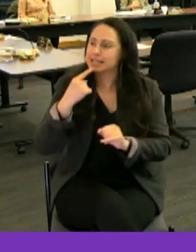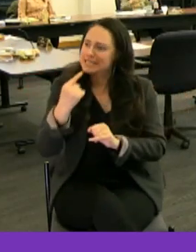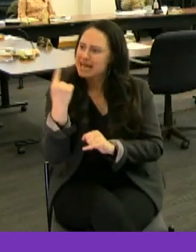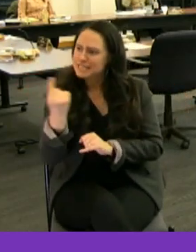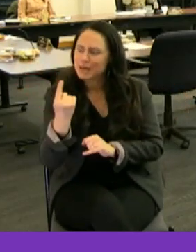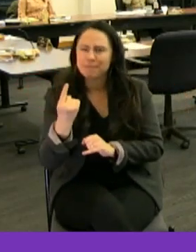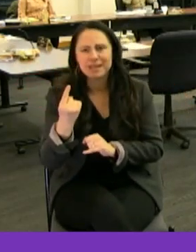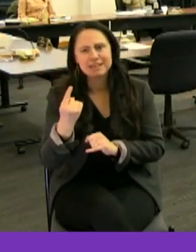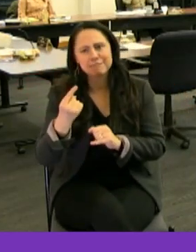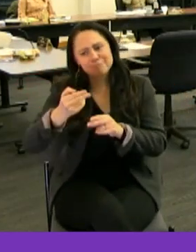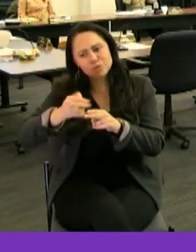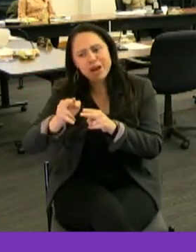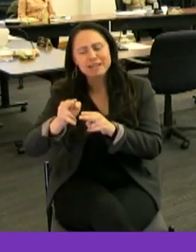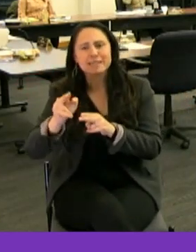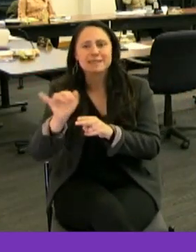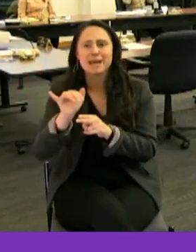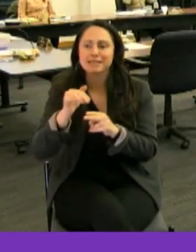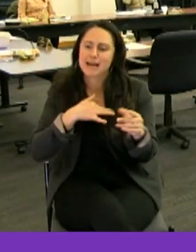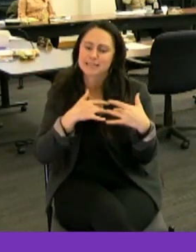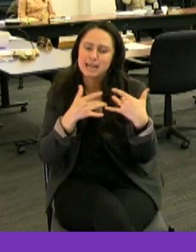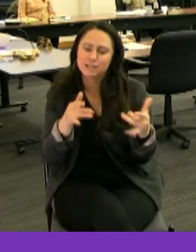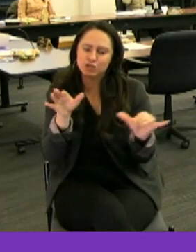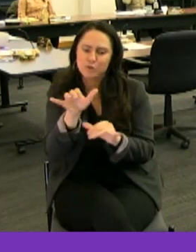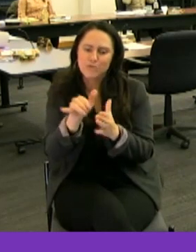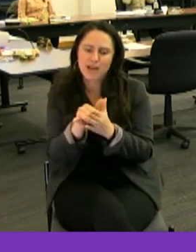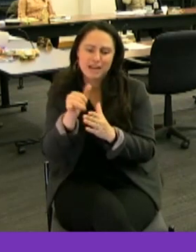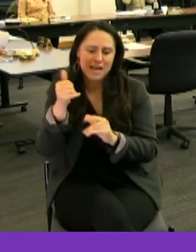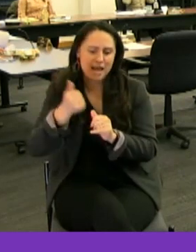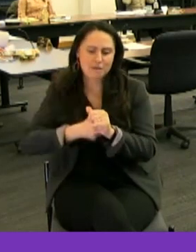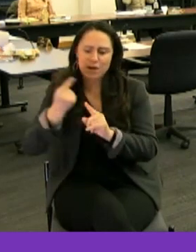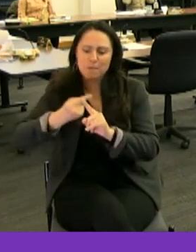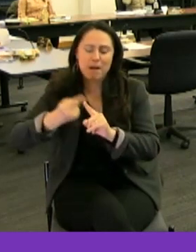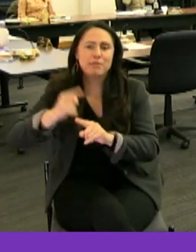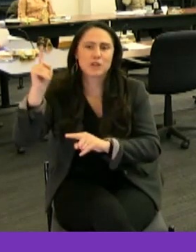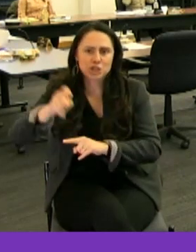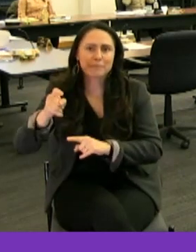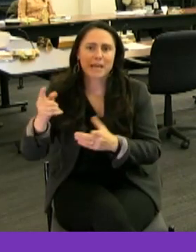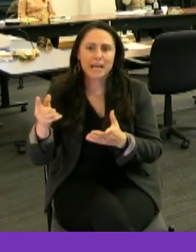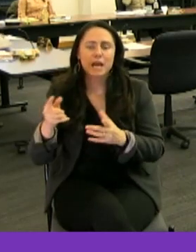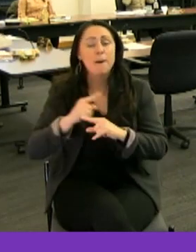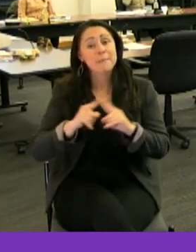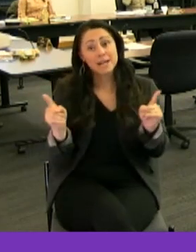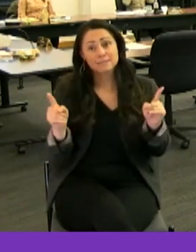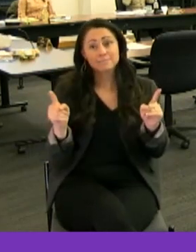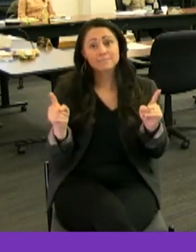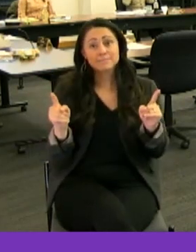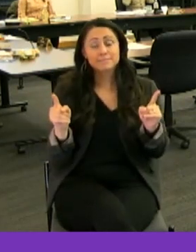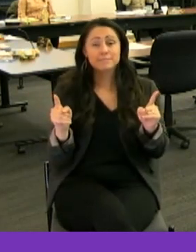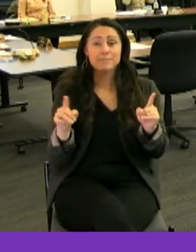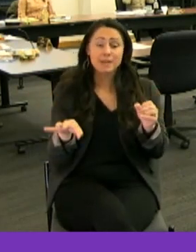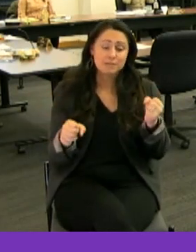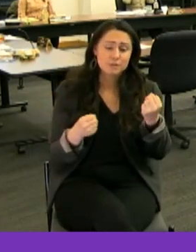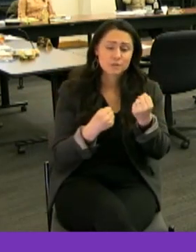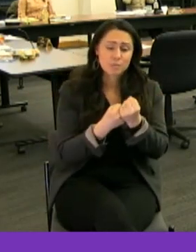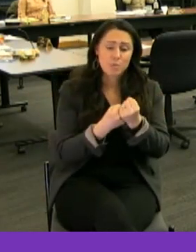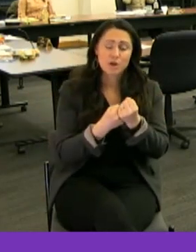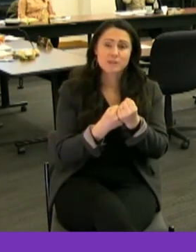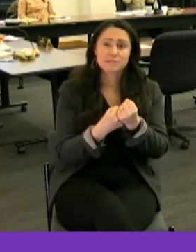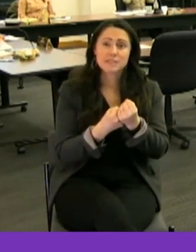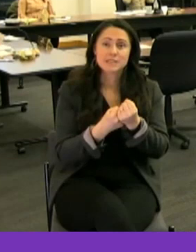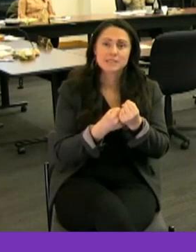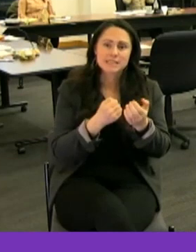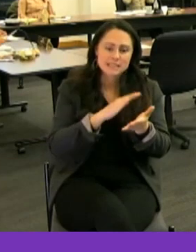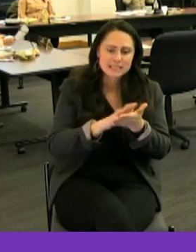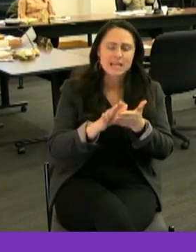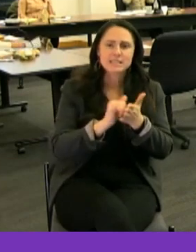something trite like I tend to do. Every month should be. But it's important that we have these months,